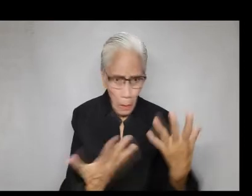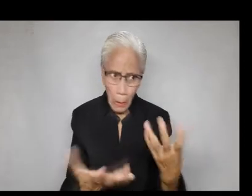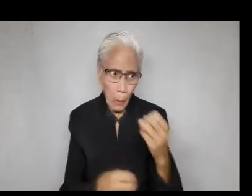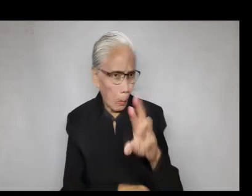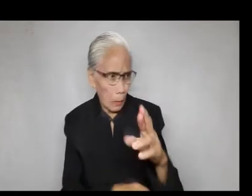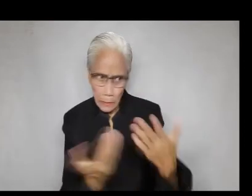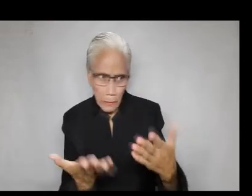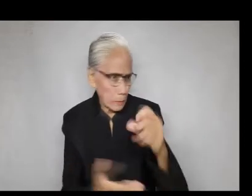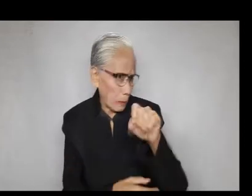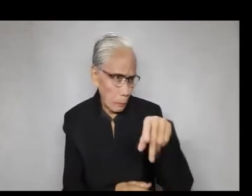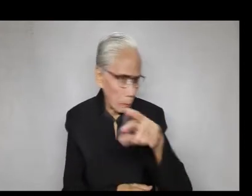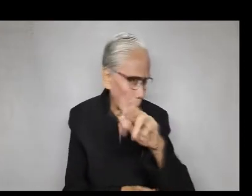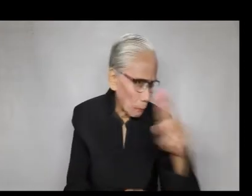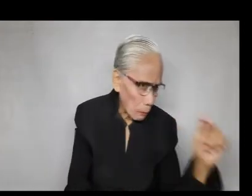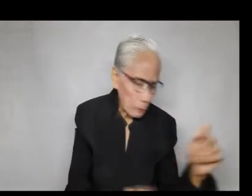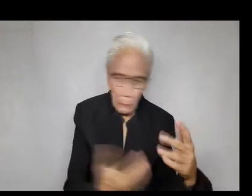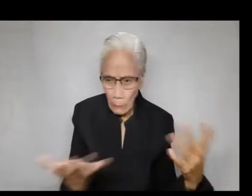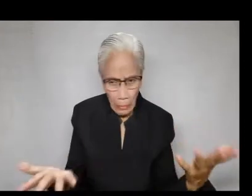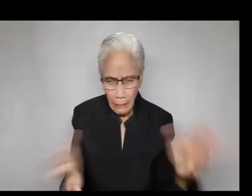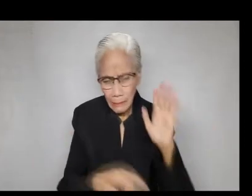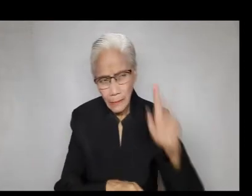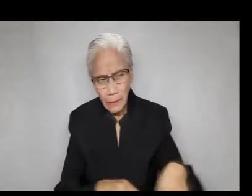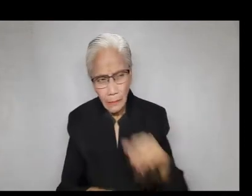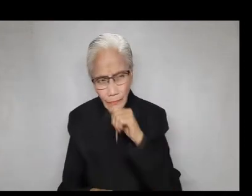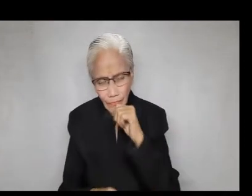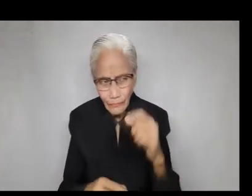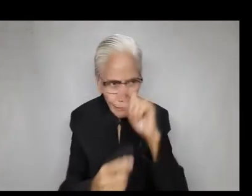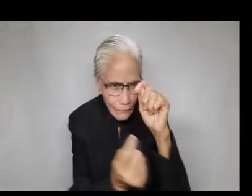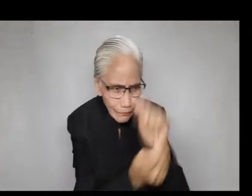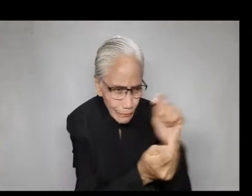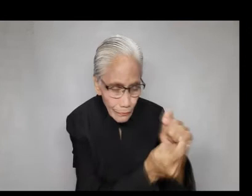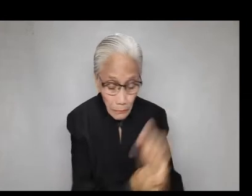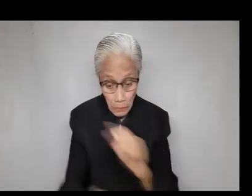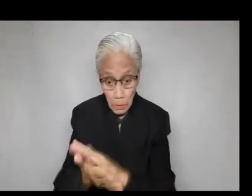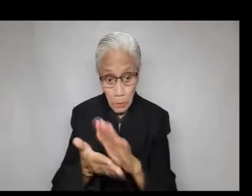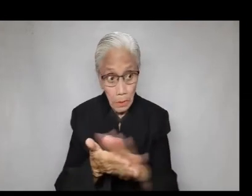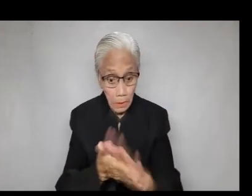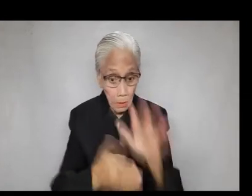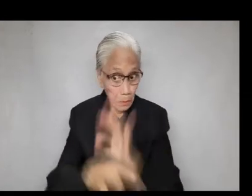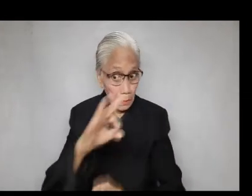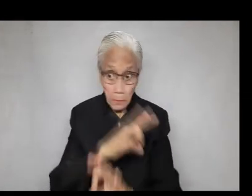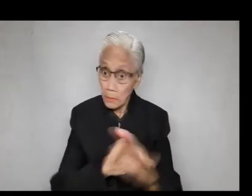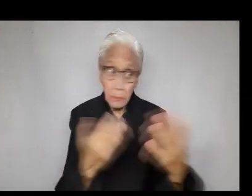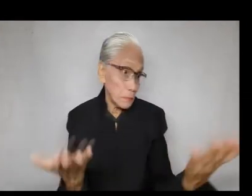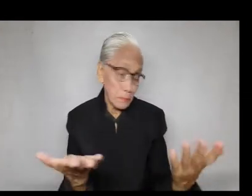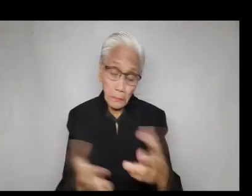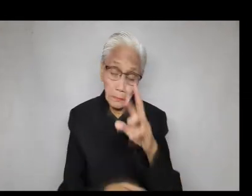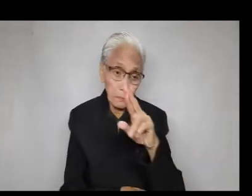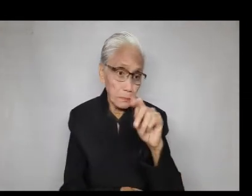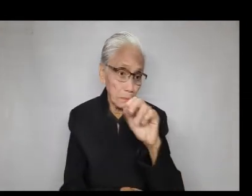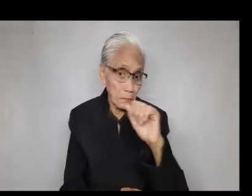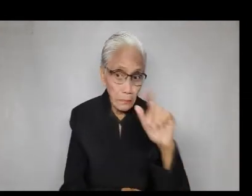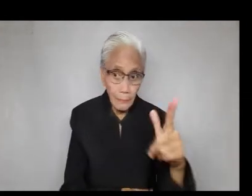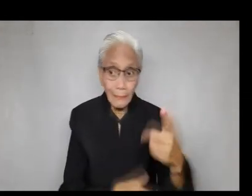best? Or just a squirt, squirt? Let us not go into the details of this washing of each other's feet. This